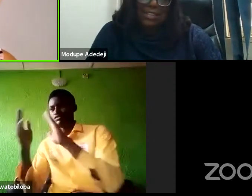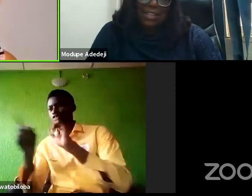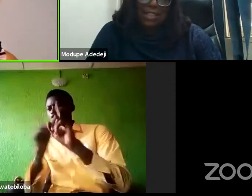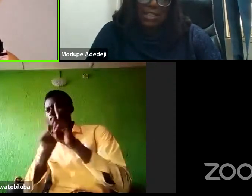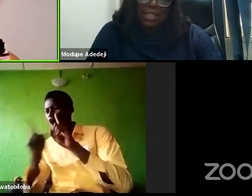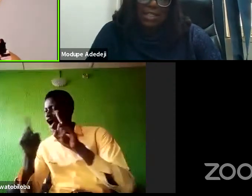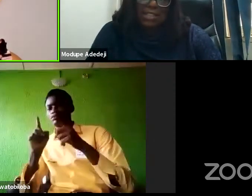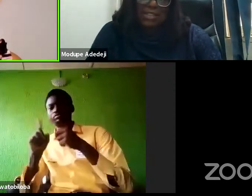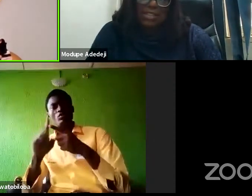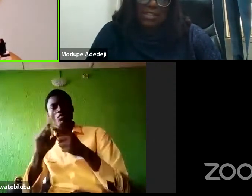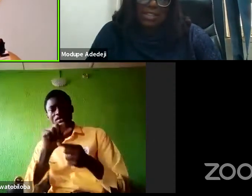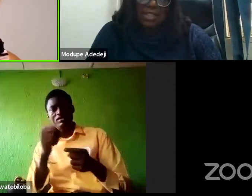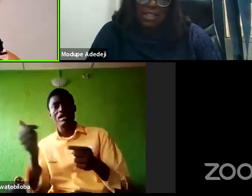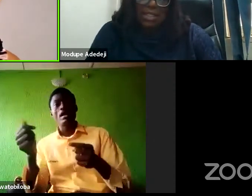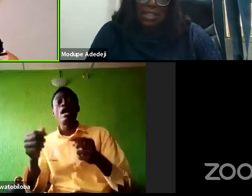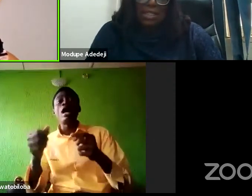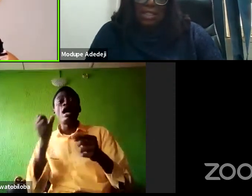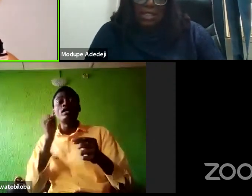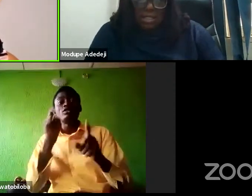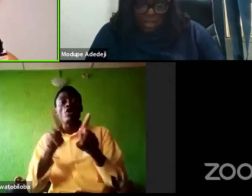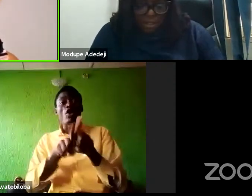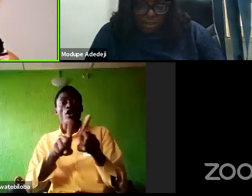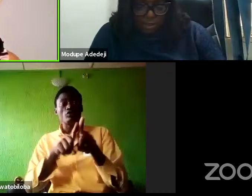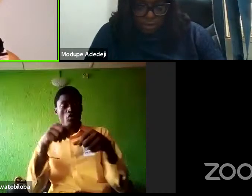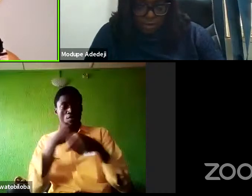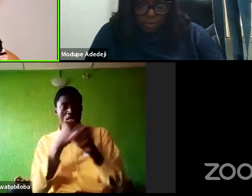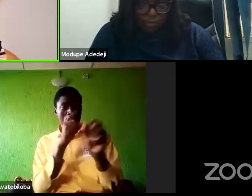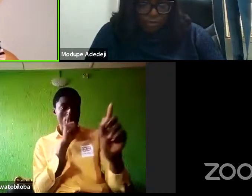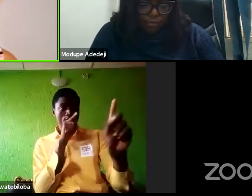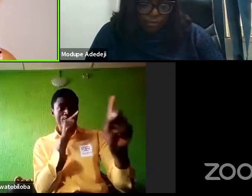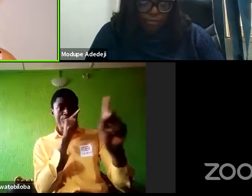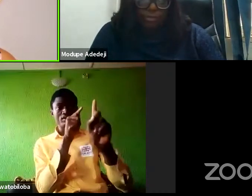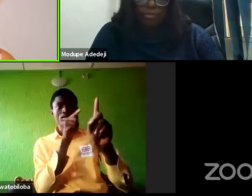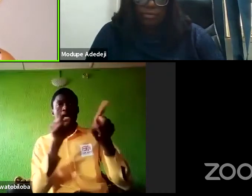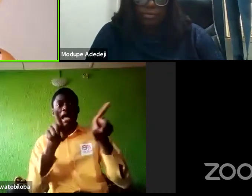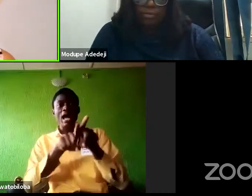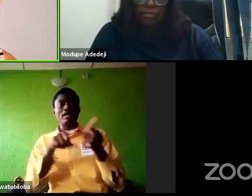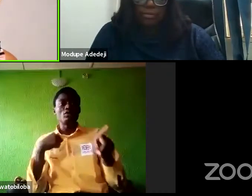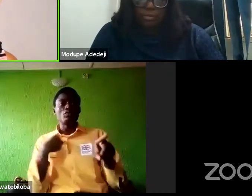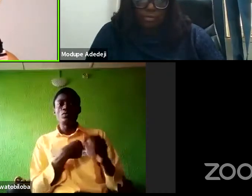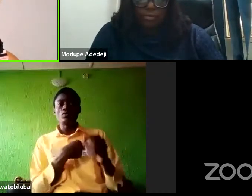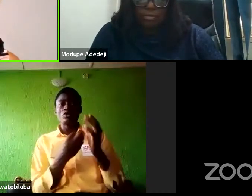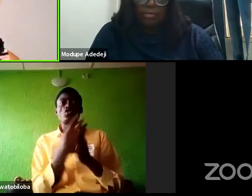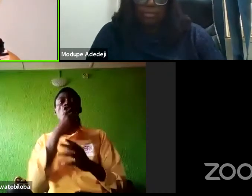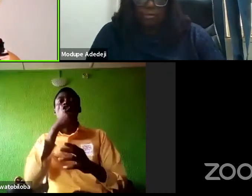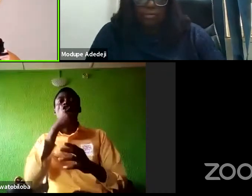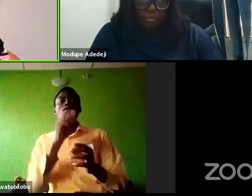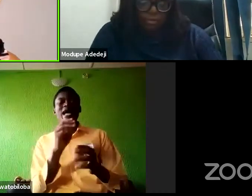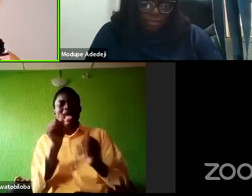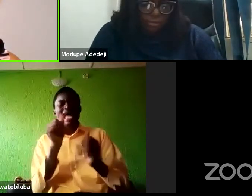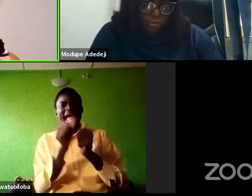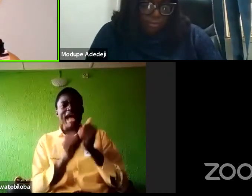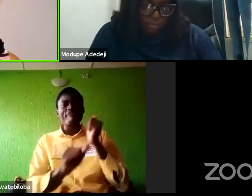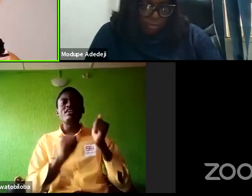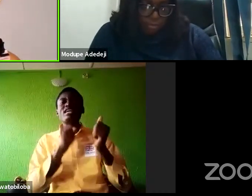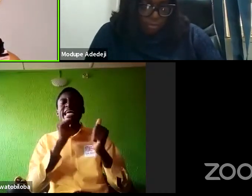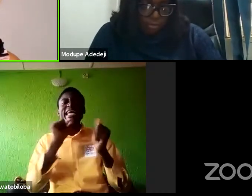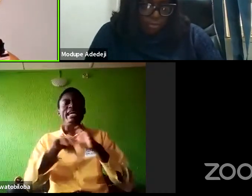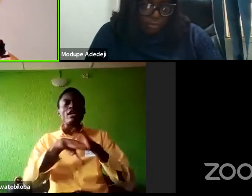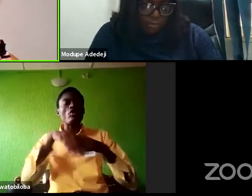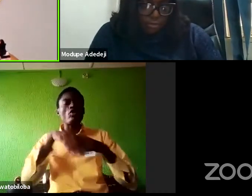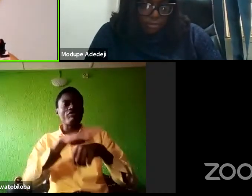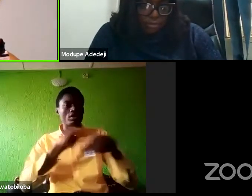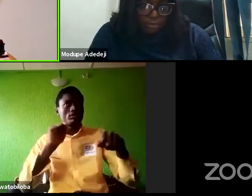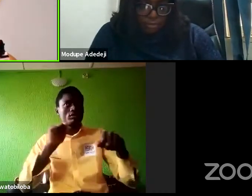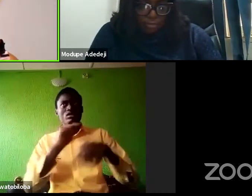She also mentioned a point that as we grow older, every inconvenience shouldn't be seen as normal. As we grow older, let us